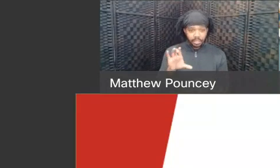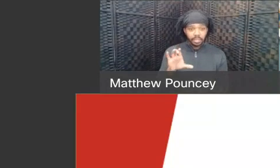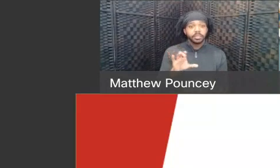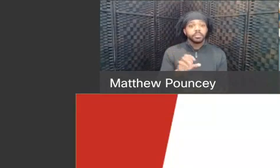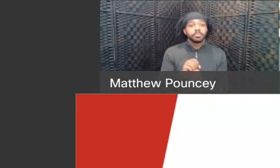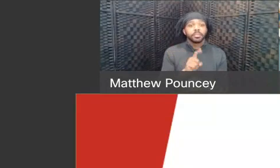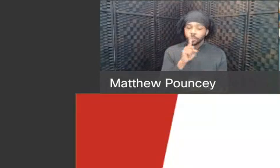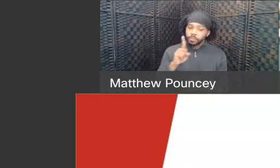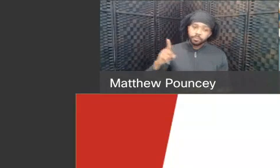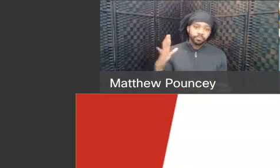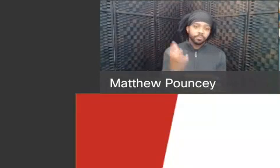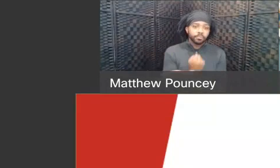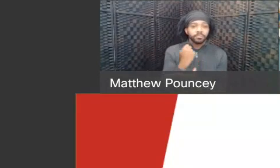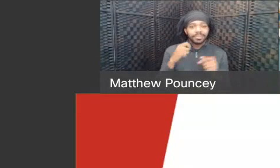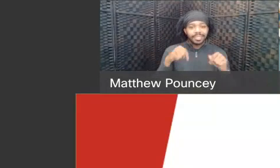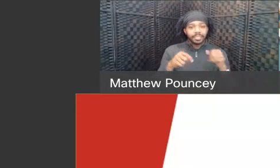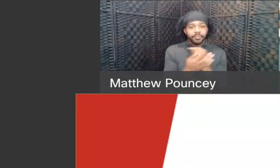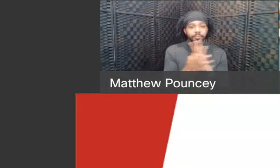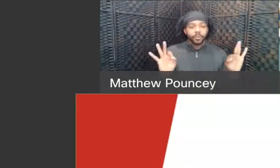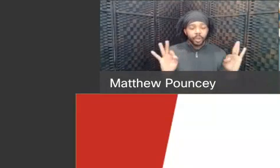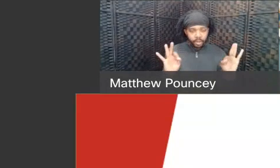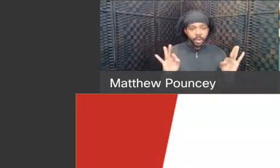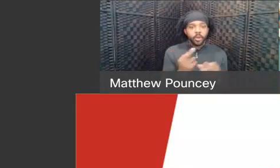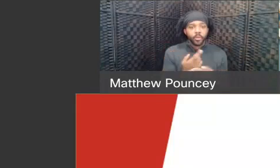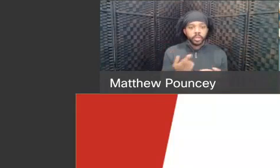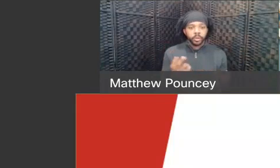take advantage of this free resource.